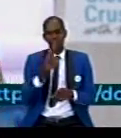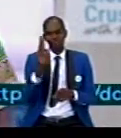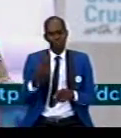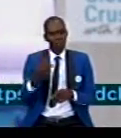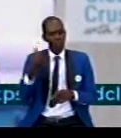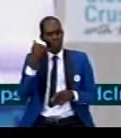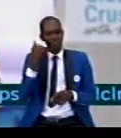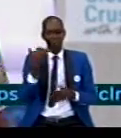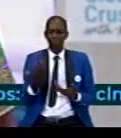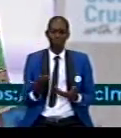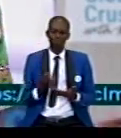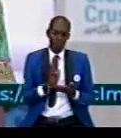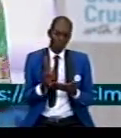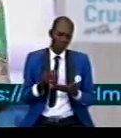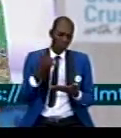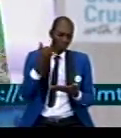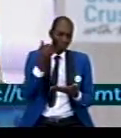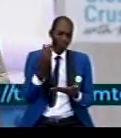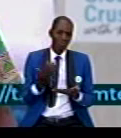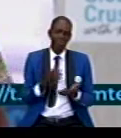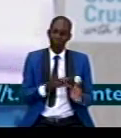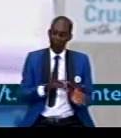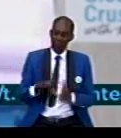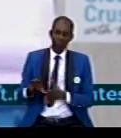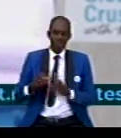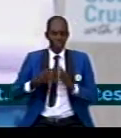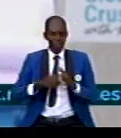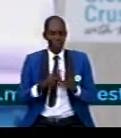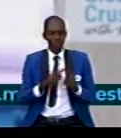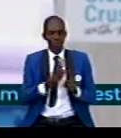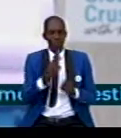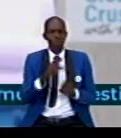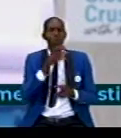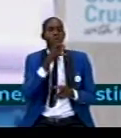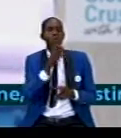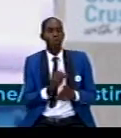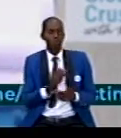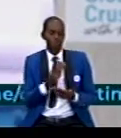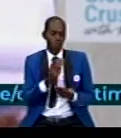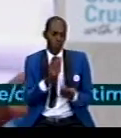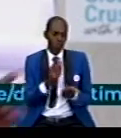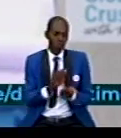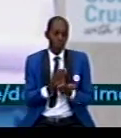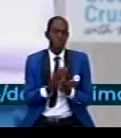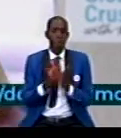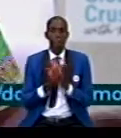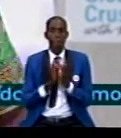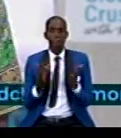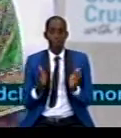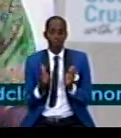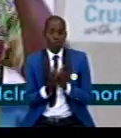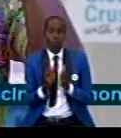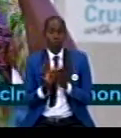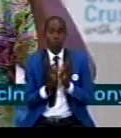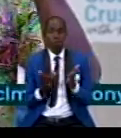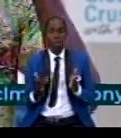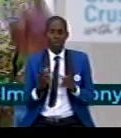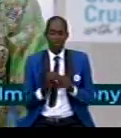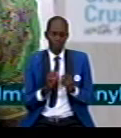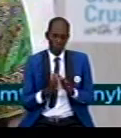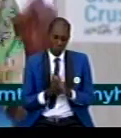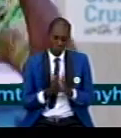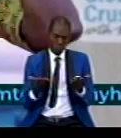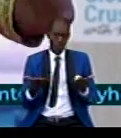Bible and see. And then when I picked it, I was able to read through, brethren. And I read through. I tapped my wife. I said, it has